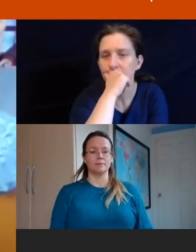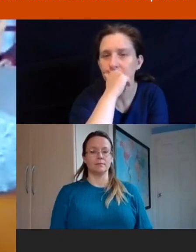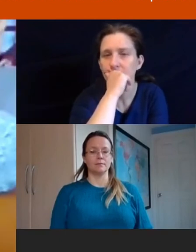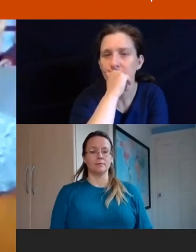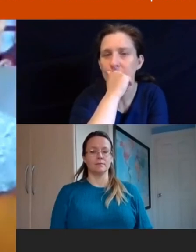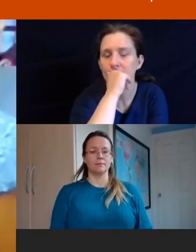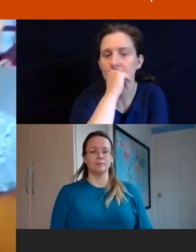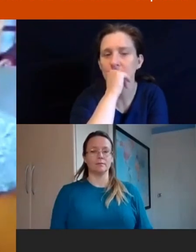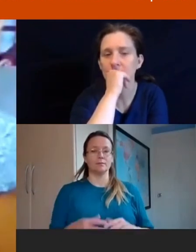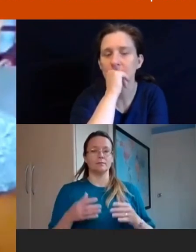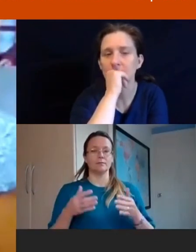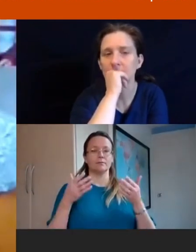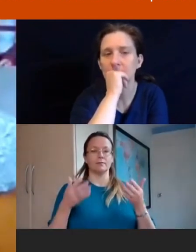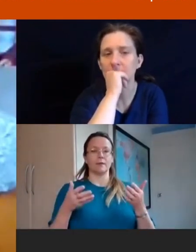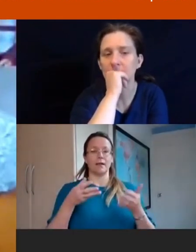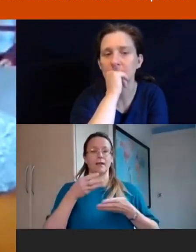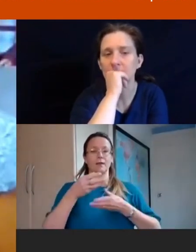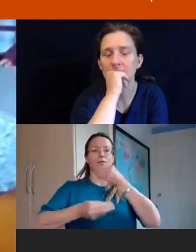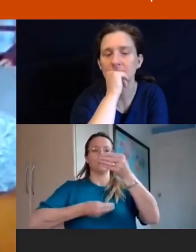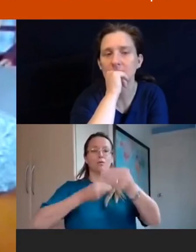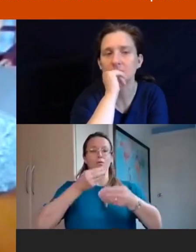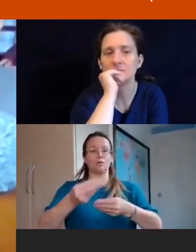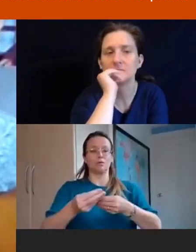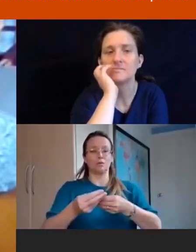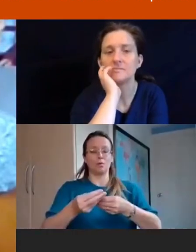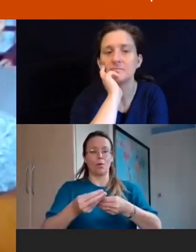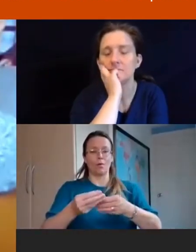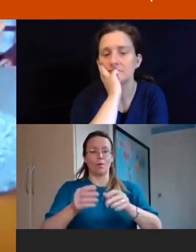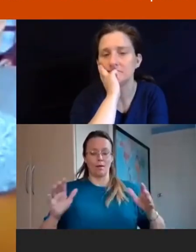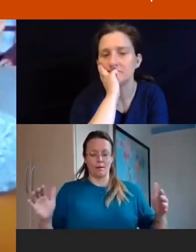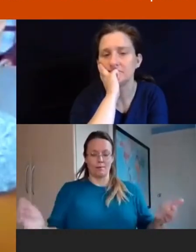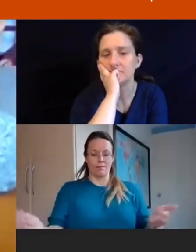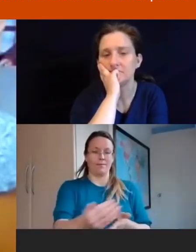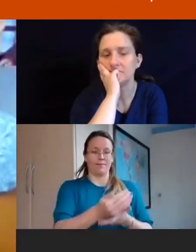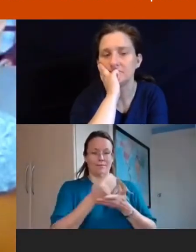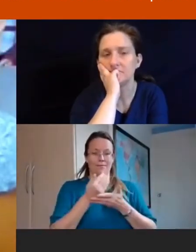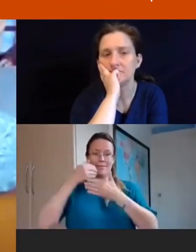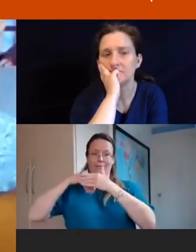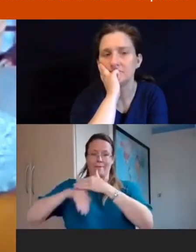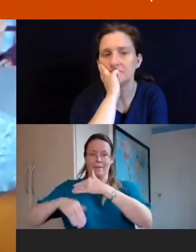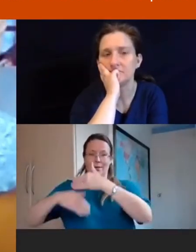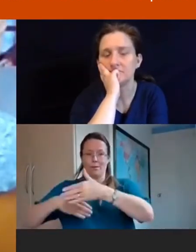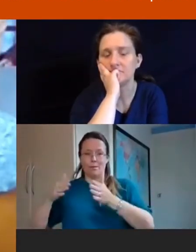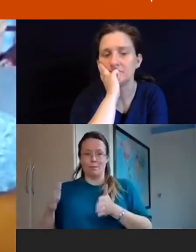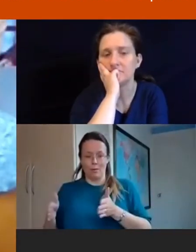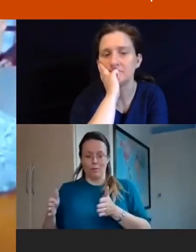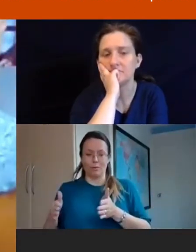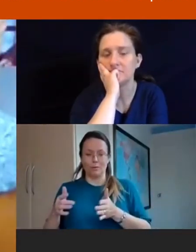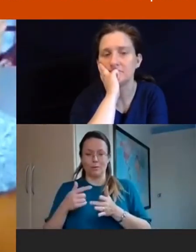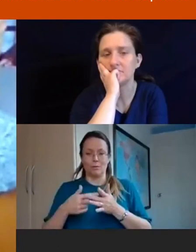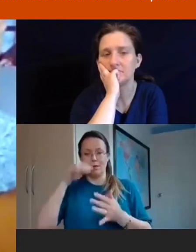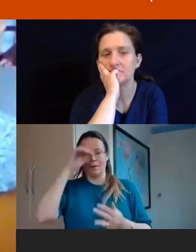Well, it's time to put the story away now. And as I put the story away, we're going to remember the